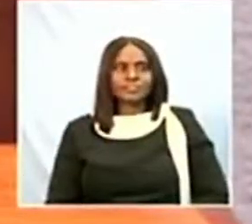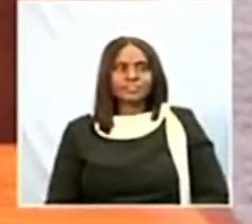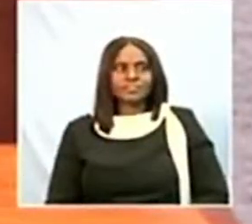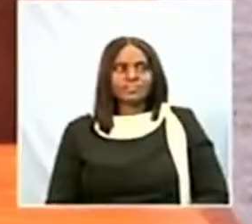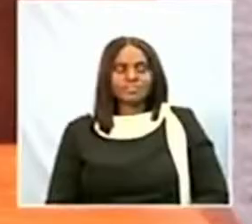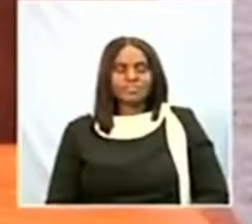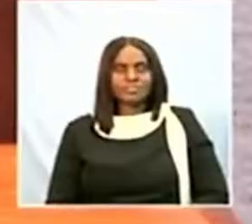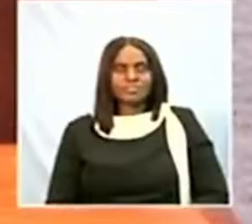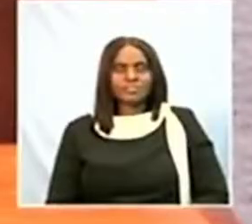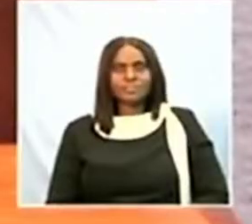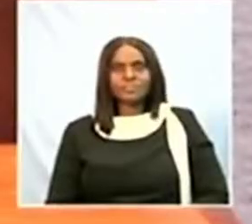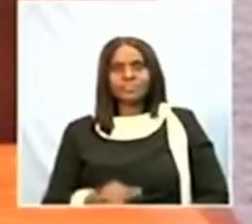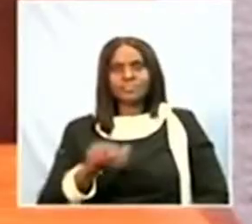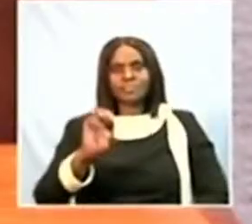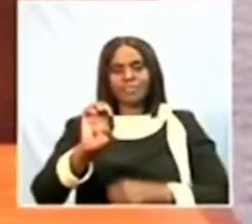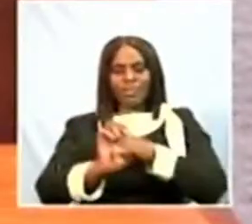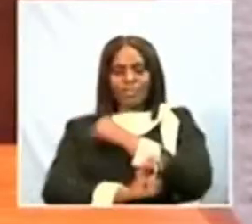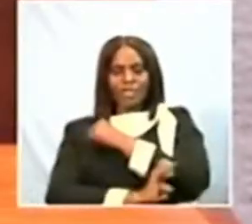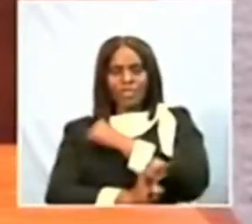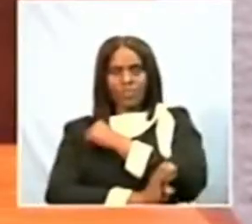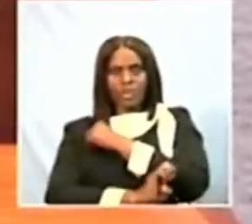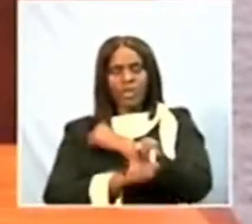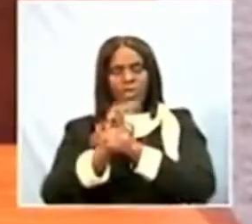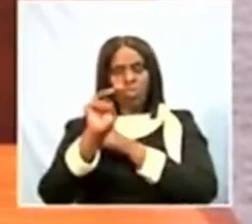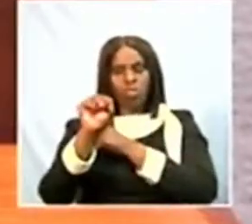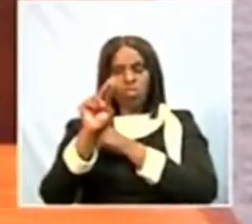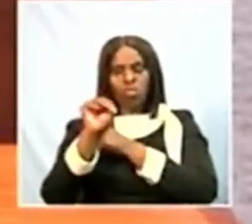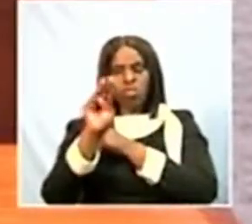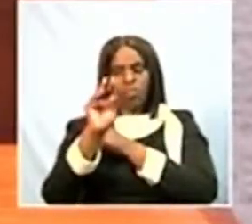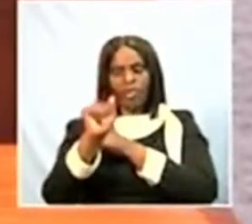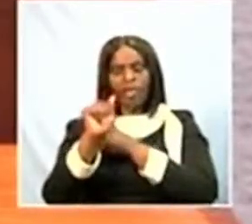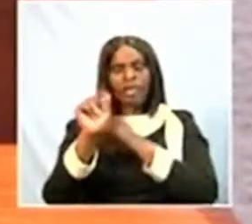Honorable Emmanuel Mumba, Kawata constituency.